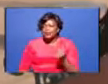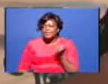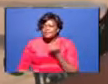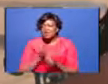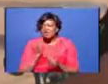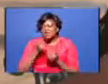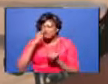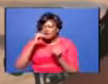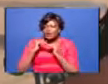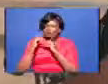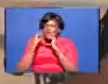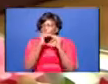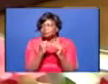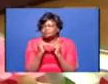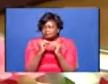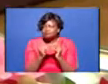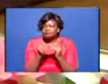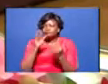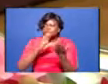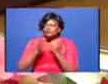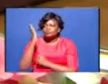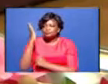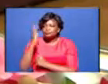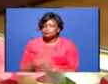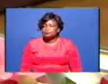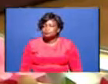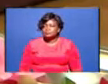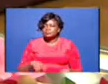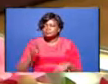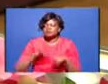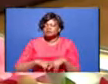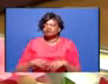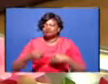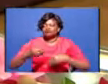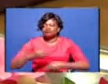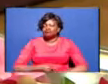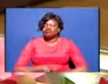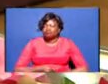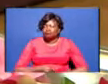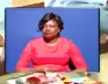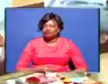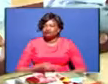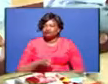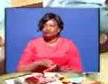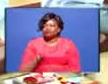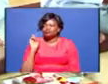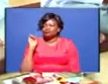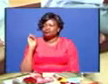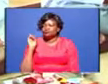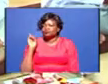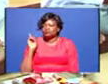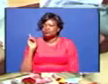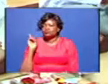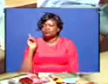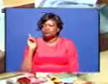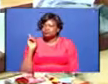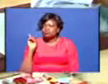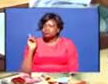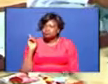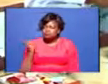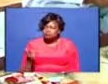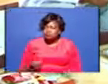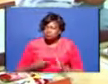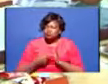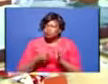equally in the eyes of God. They sit cross-legged on the floor in a position known as suksana, or lotus, as a sign